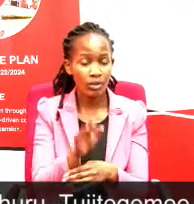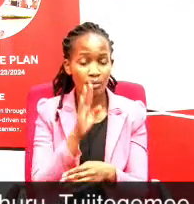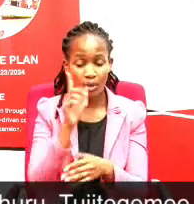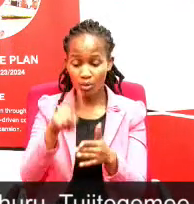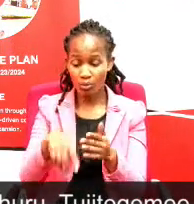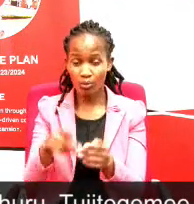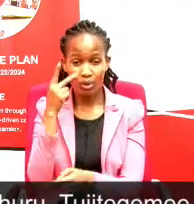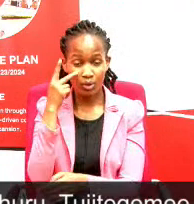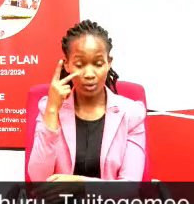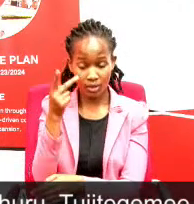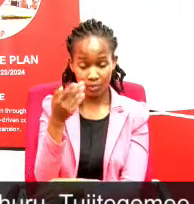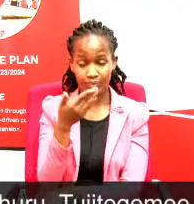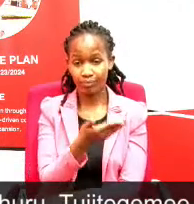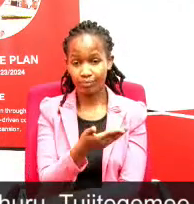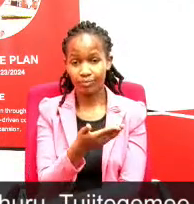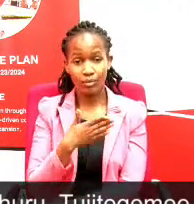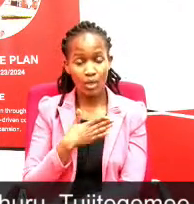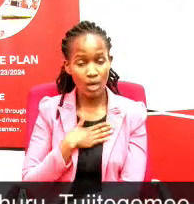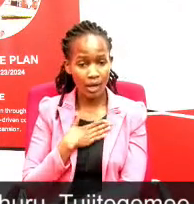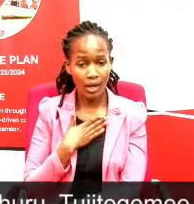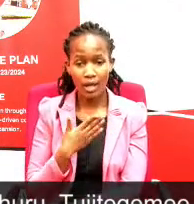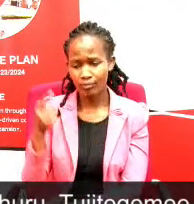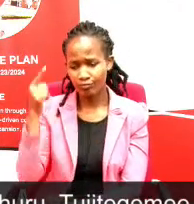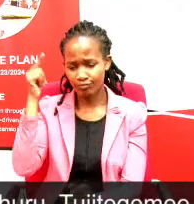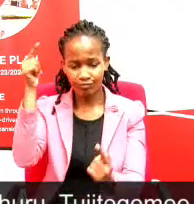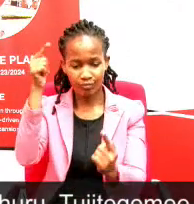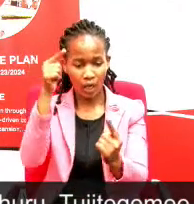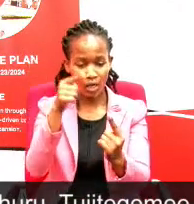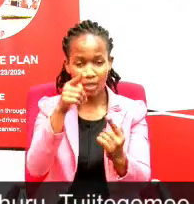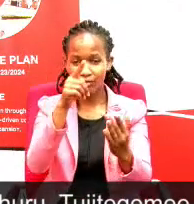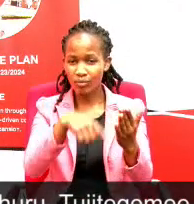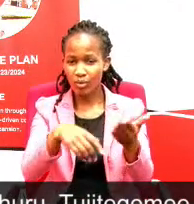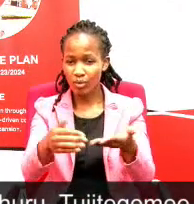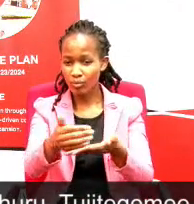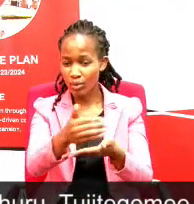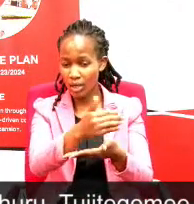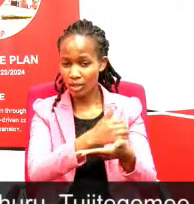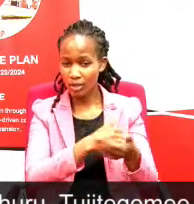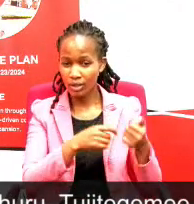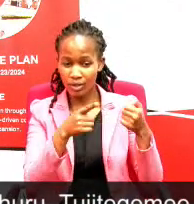see on this slide. Our goal is to collect